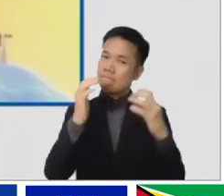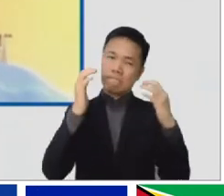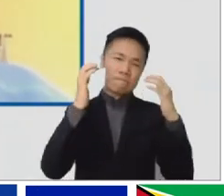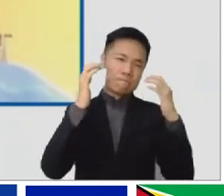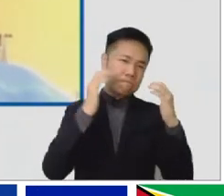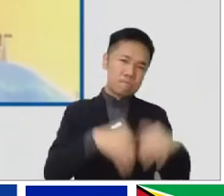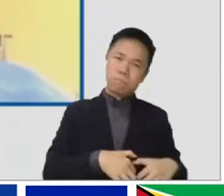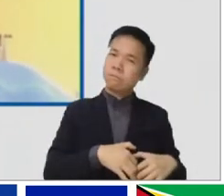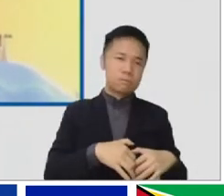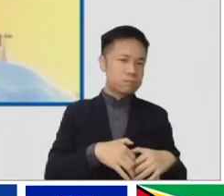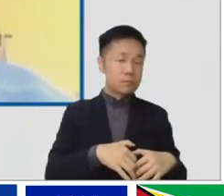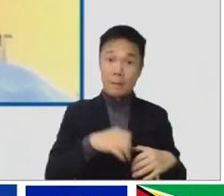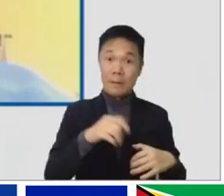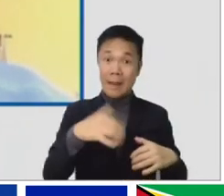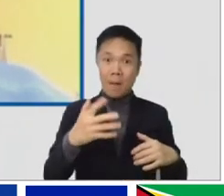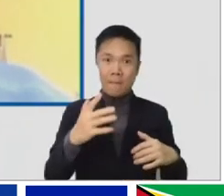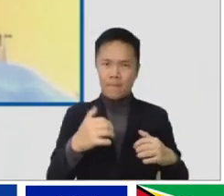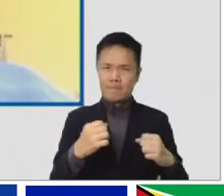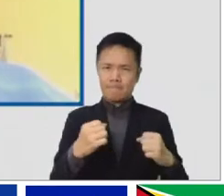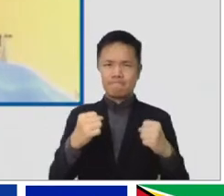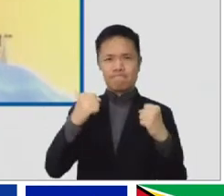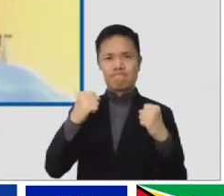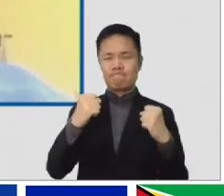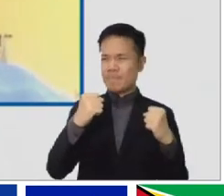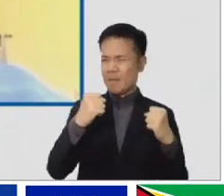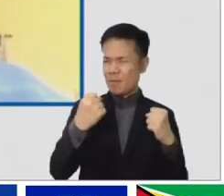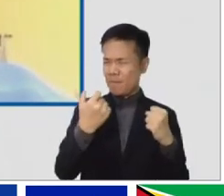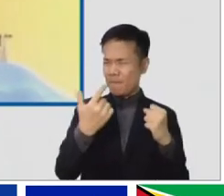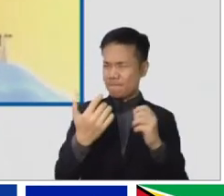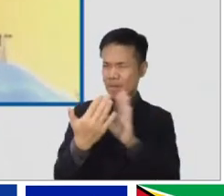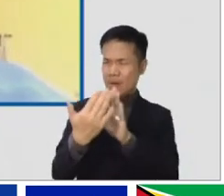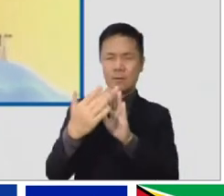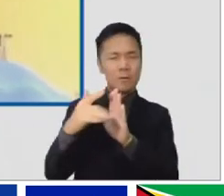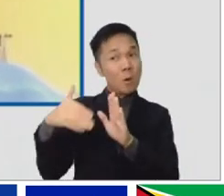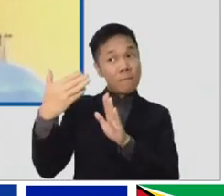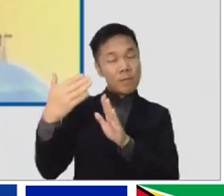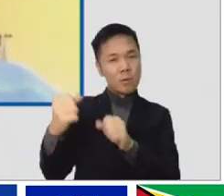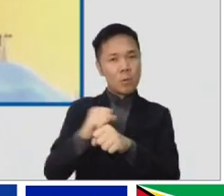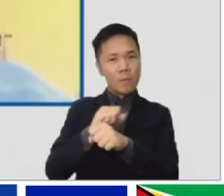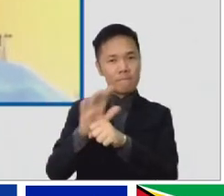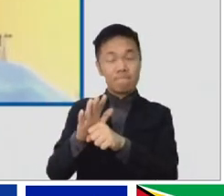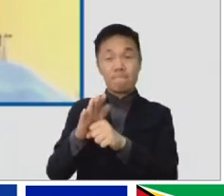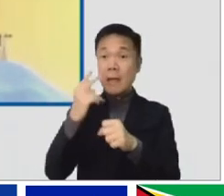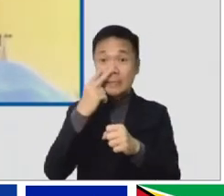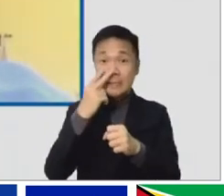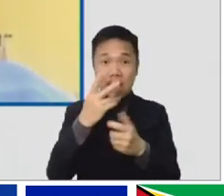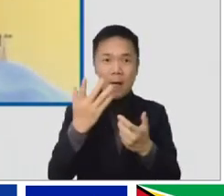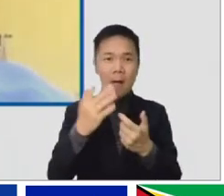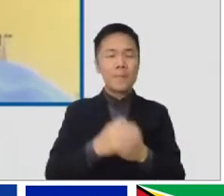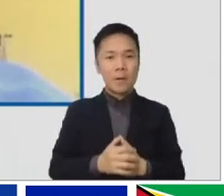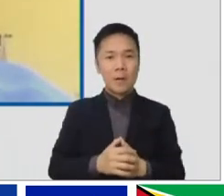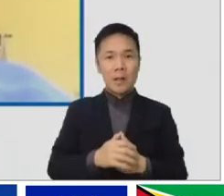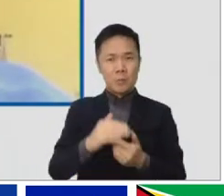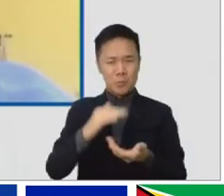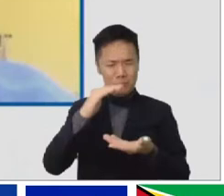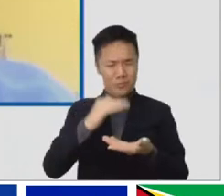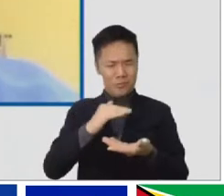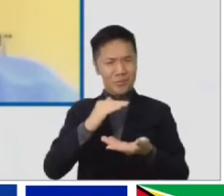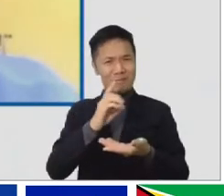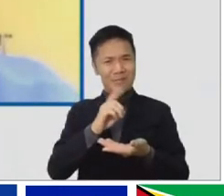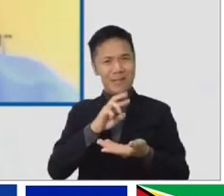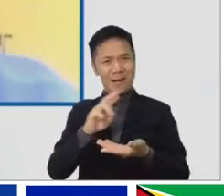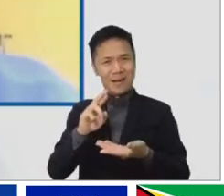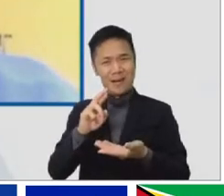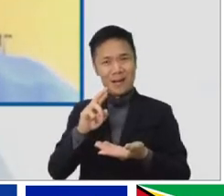move toward governance schemes that do in fact open up the possibility of reducing disaster risk at the different levels in